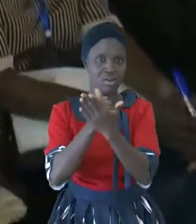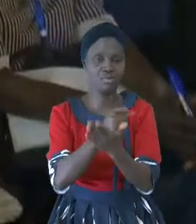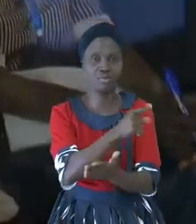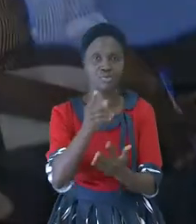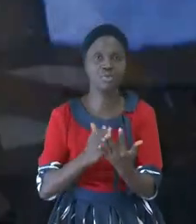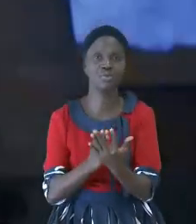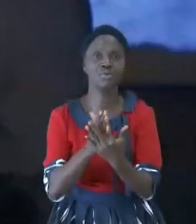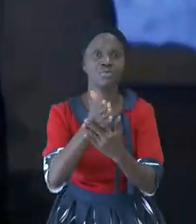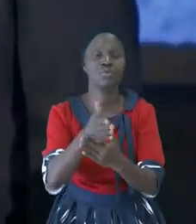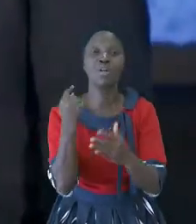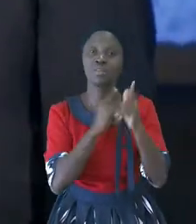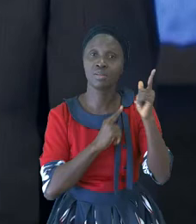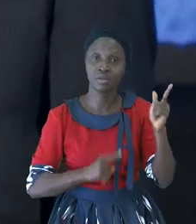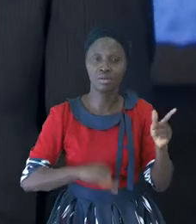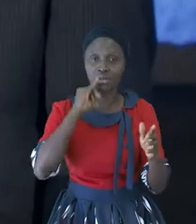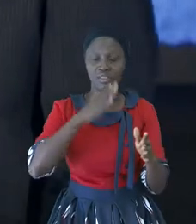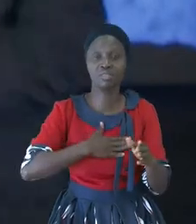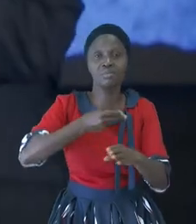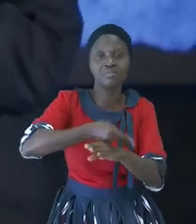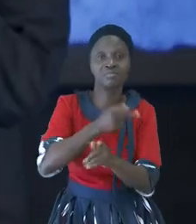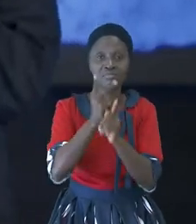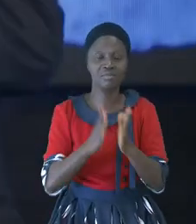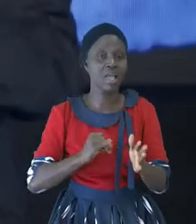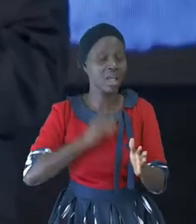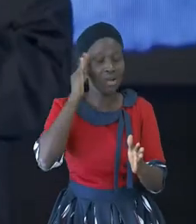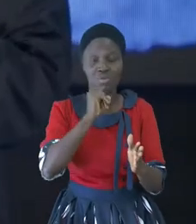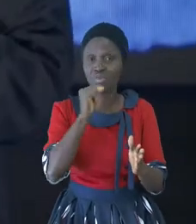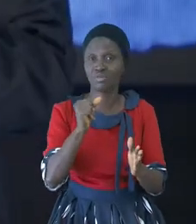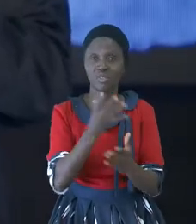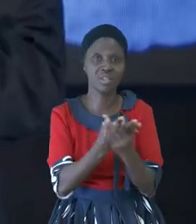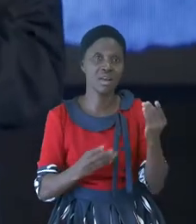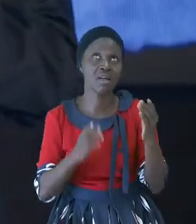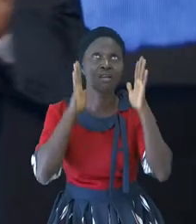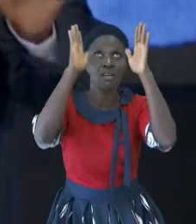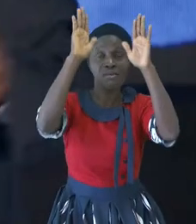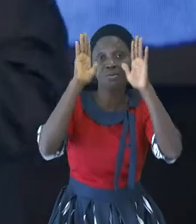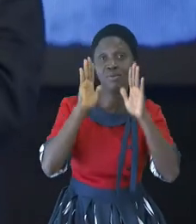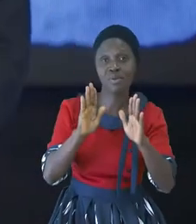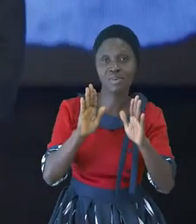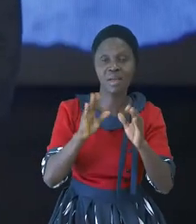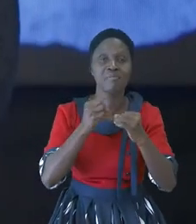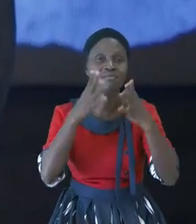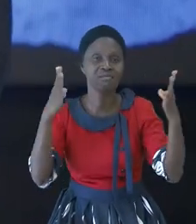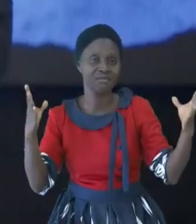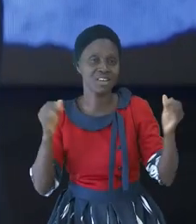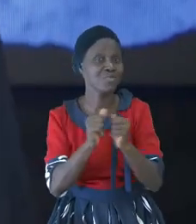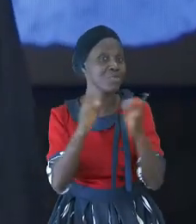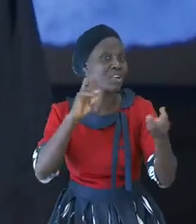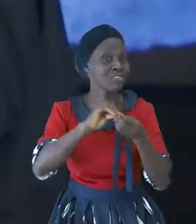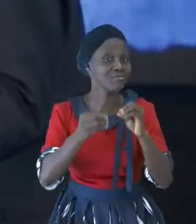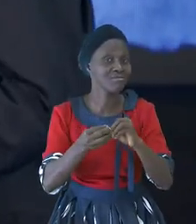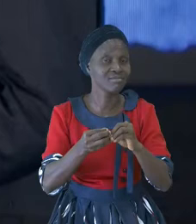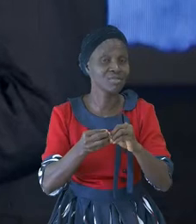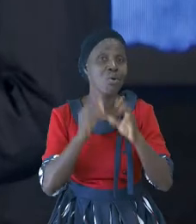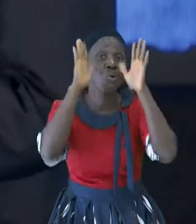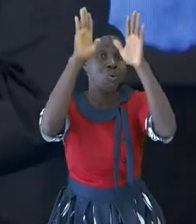shepherd, I will not lack. Wonders without number, wonders every day in your life, because